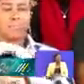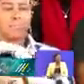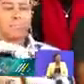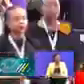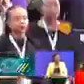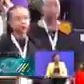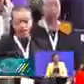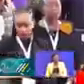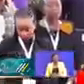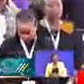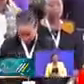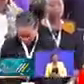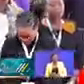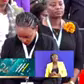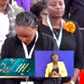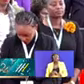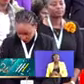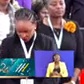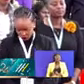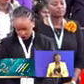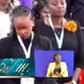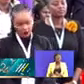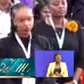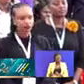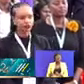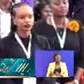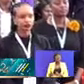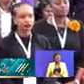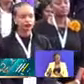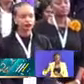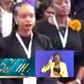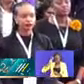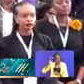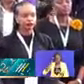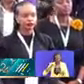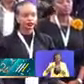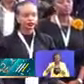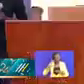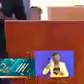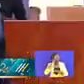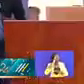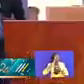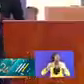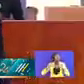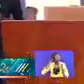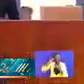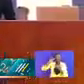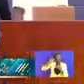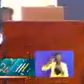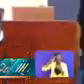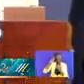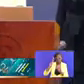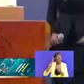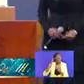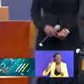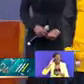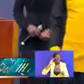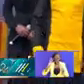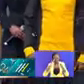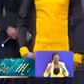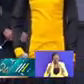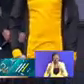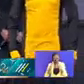their aggressiveness so that next time Bishop Mark